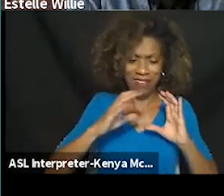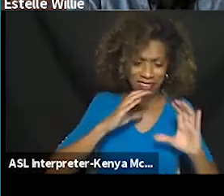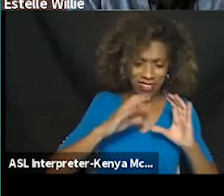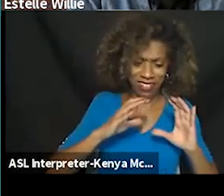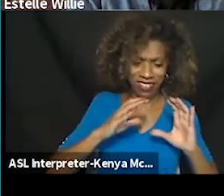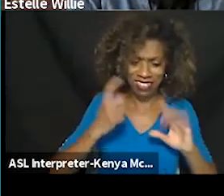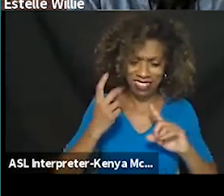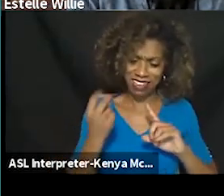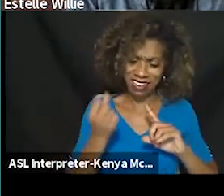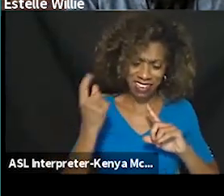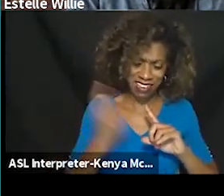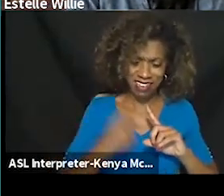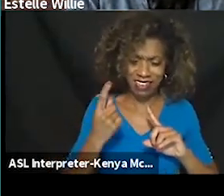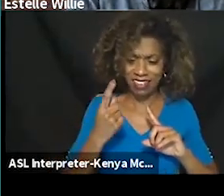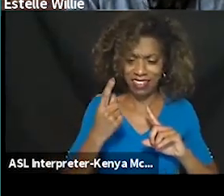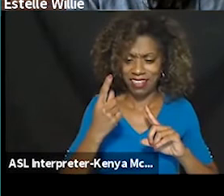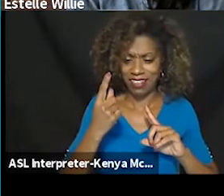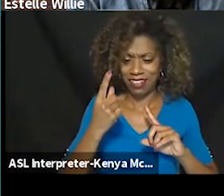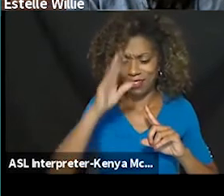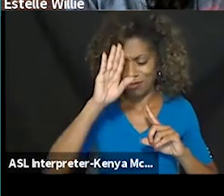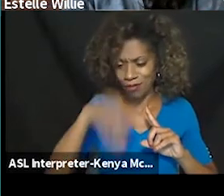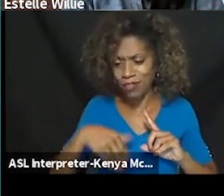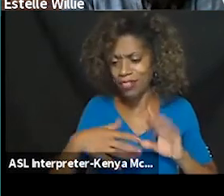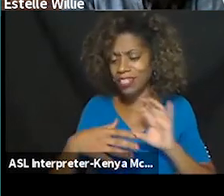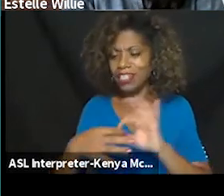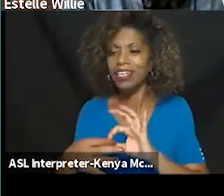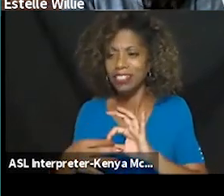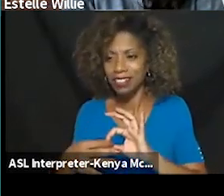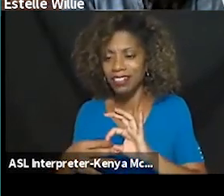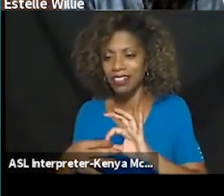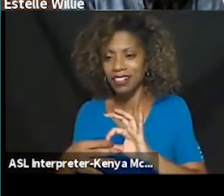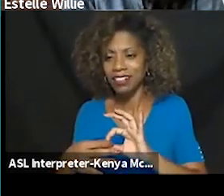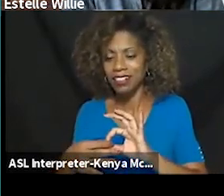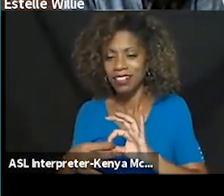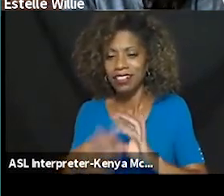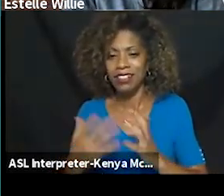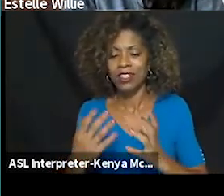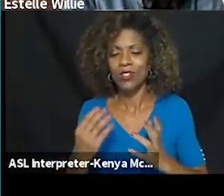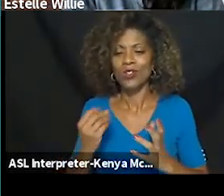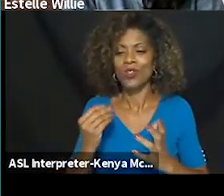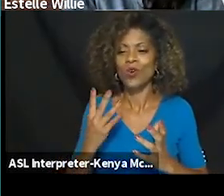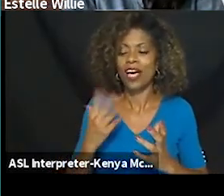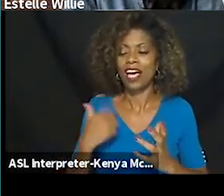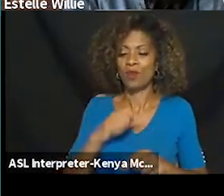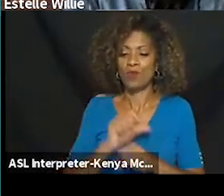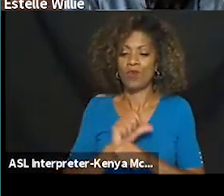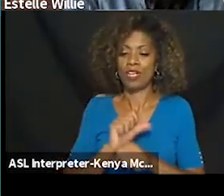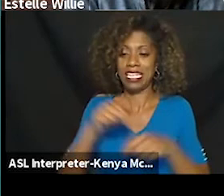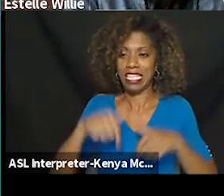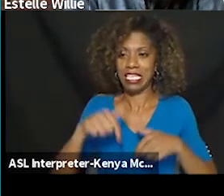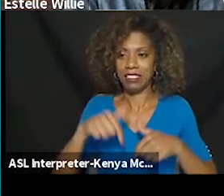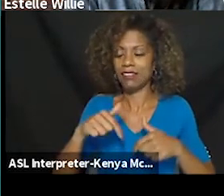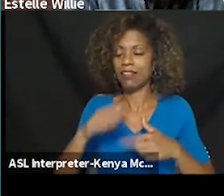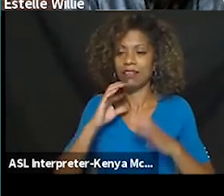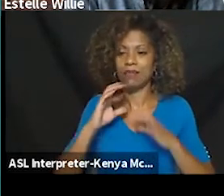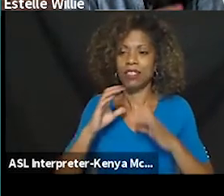outbreak investigation. And, I've been working in this field for a very long time. And one of my first